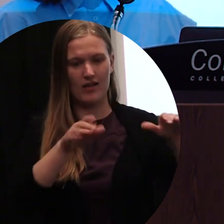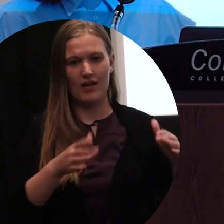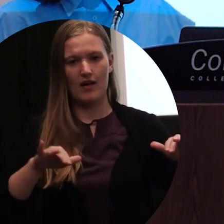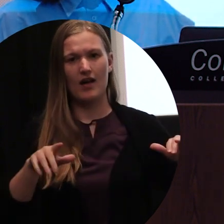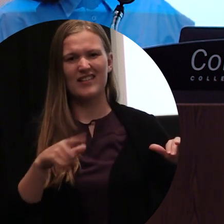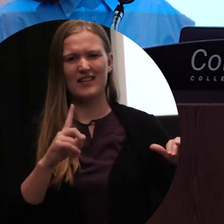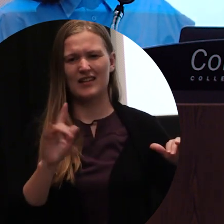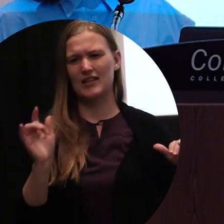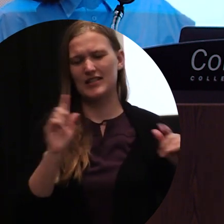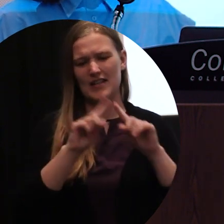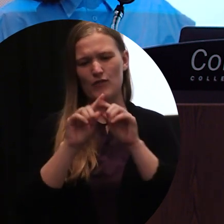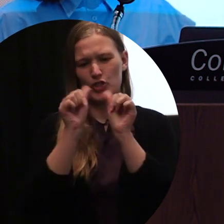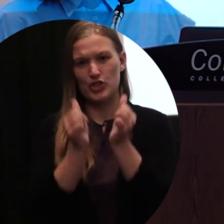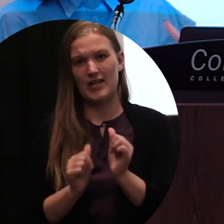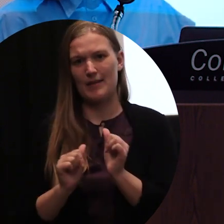or